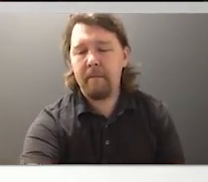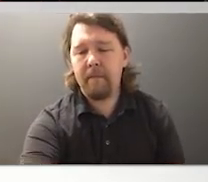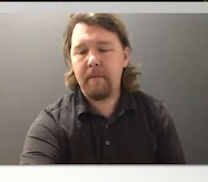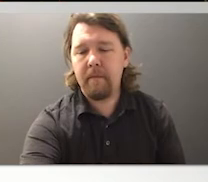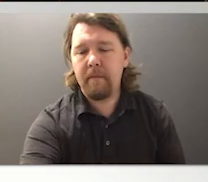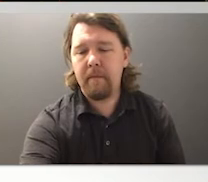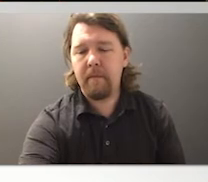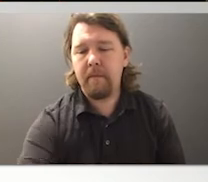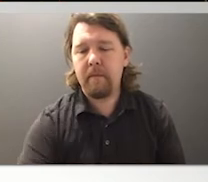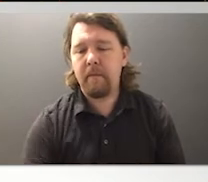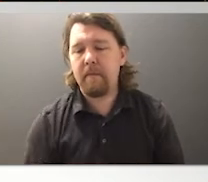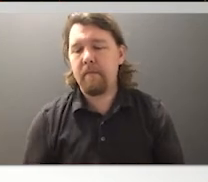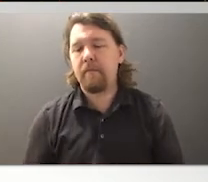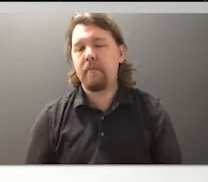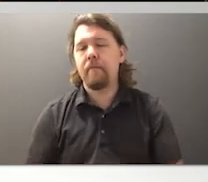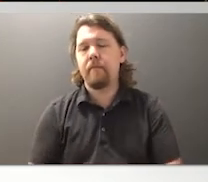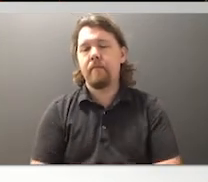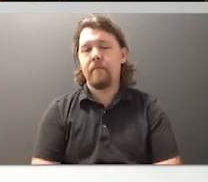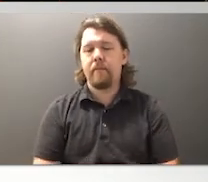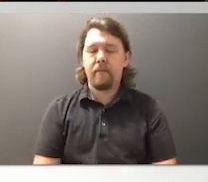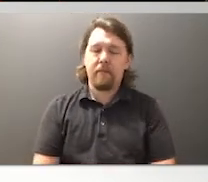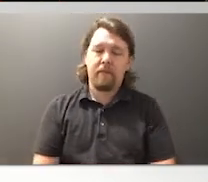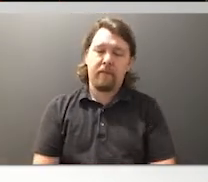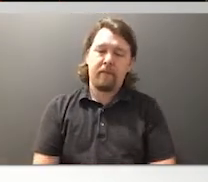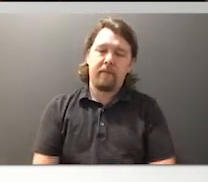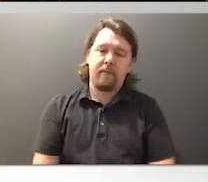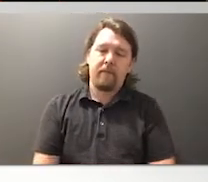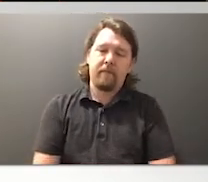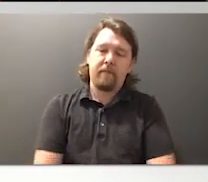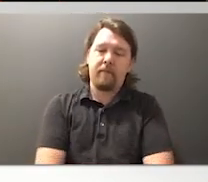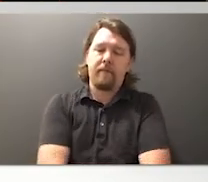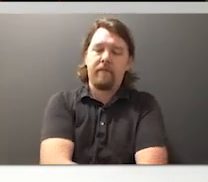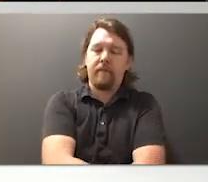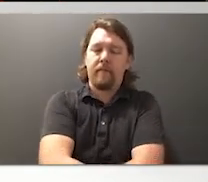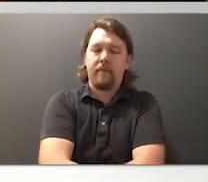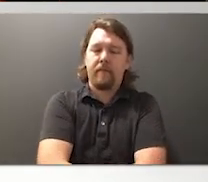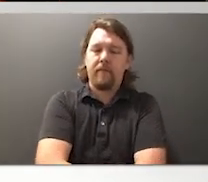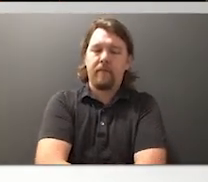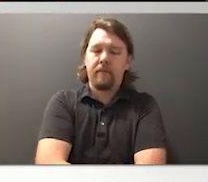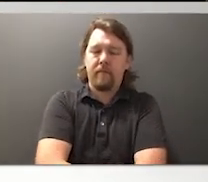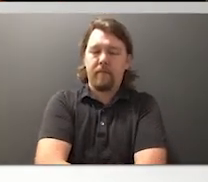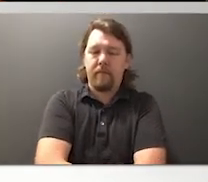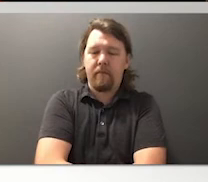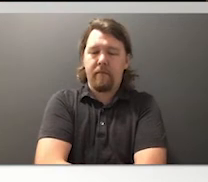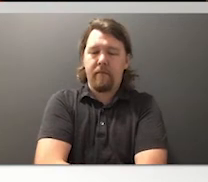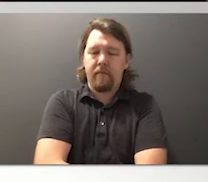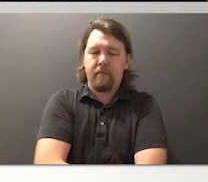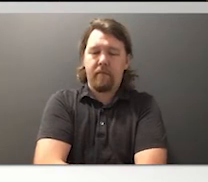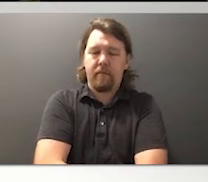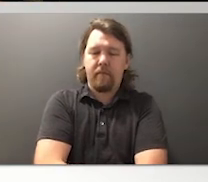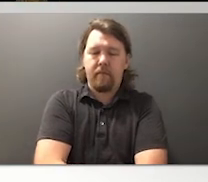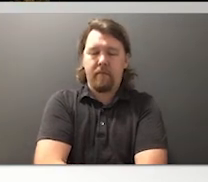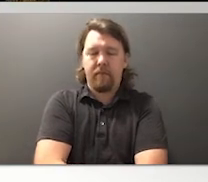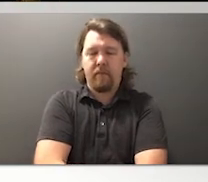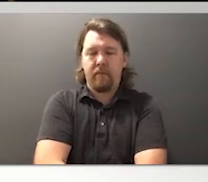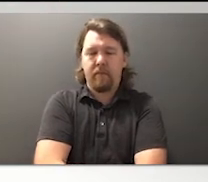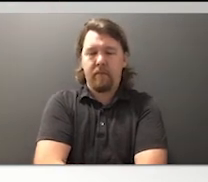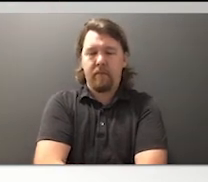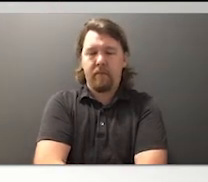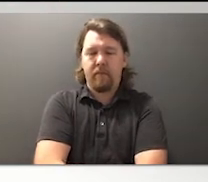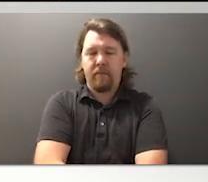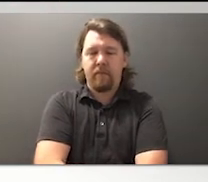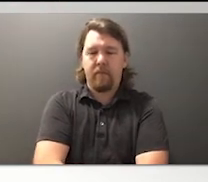and they graduate at 22, say some of these kids at the higher 255 matrix potentially